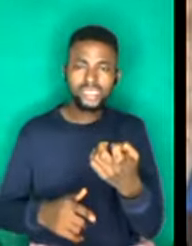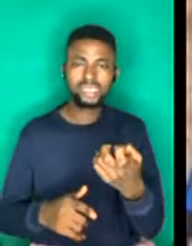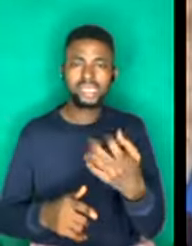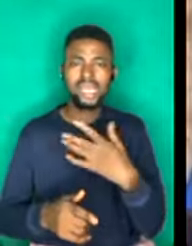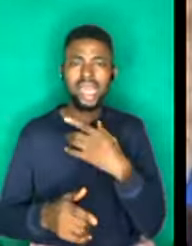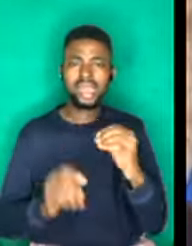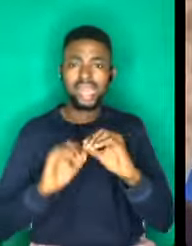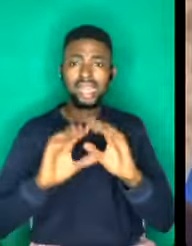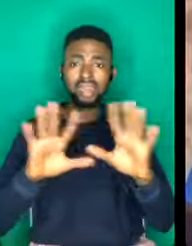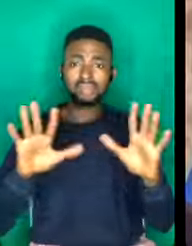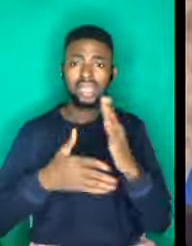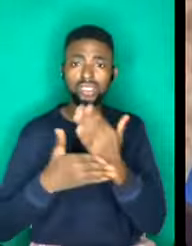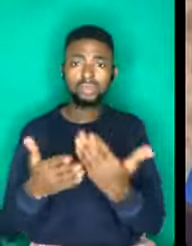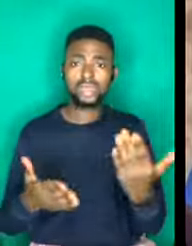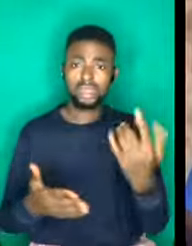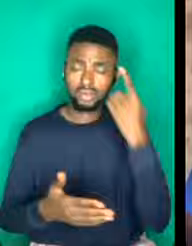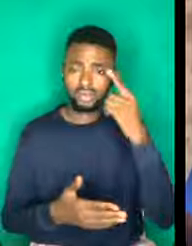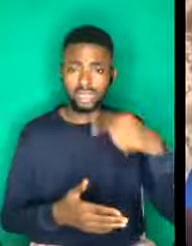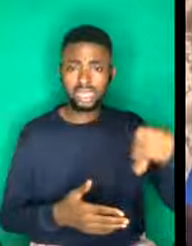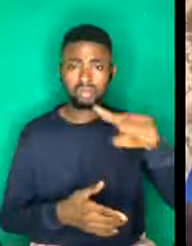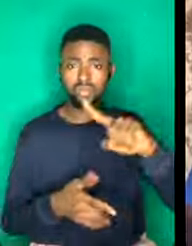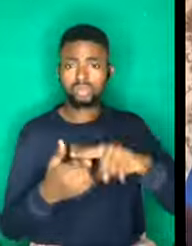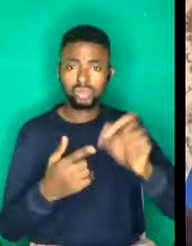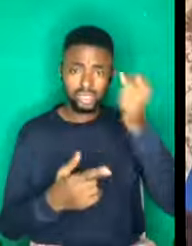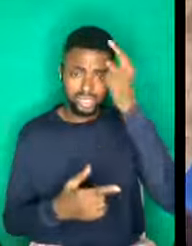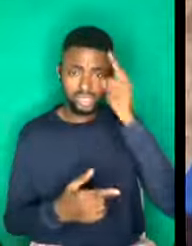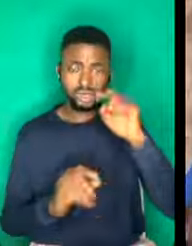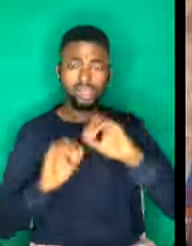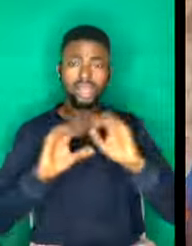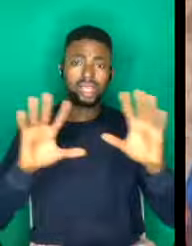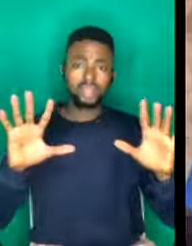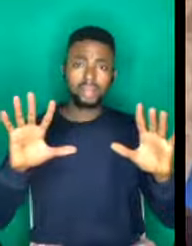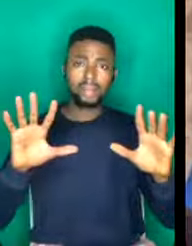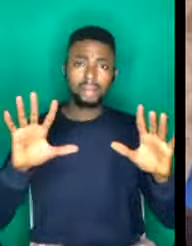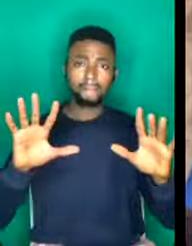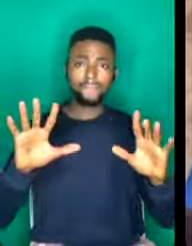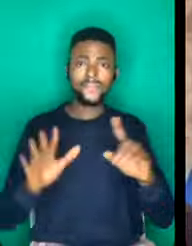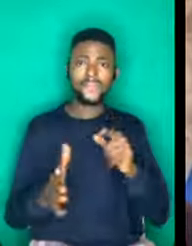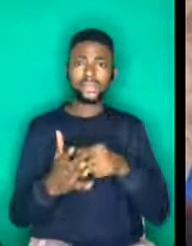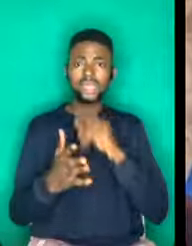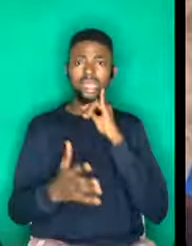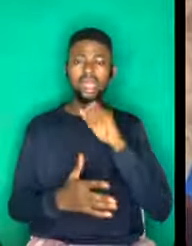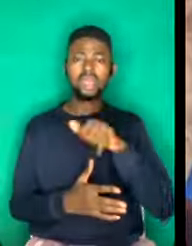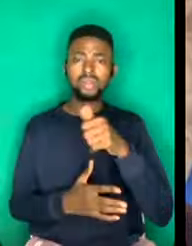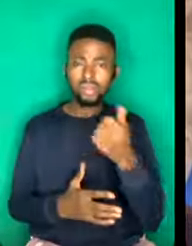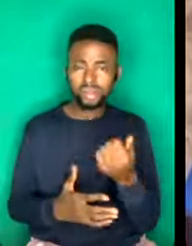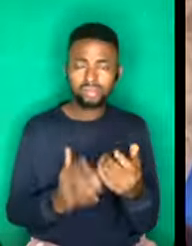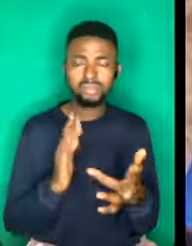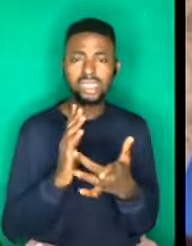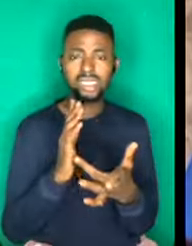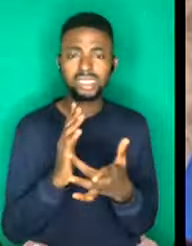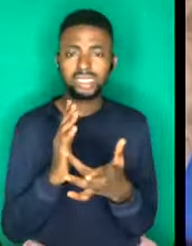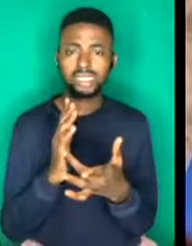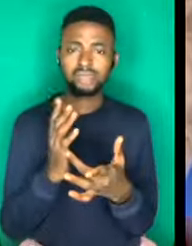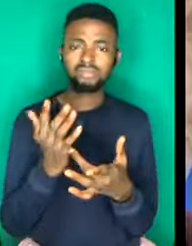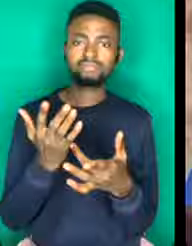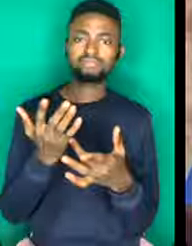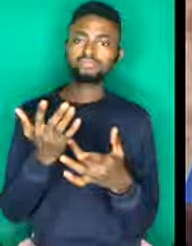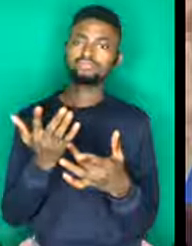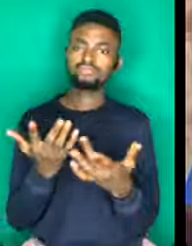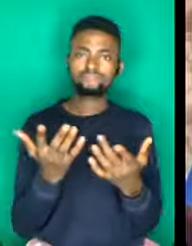them to understand you properly. These and other techniques are what we use as a sign language teacher,